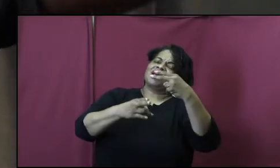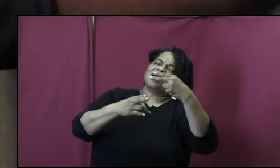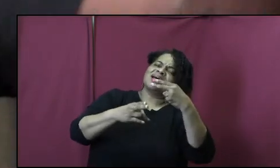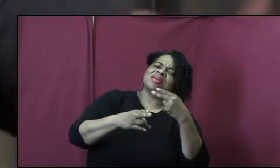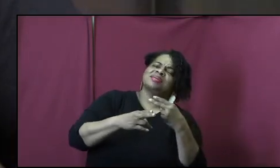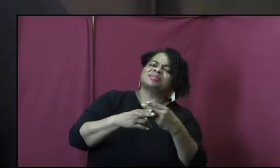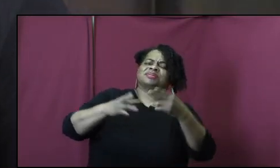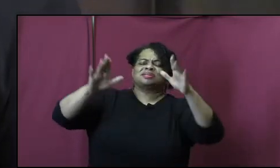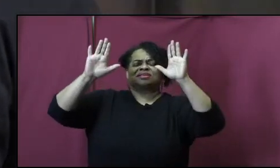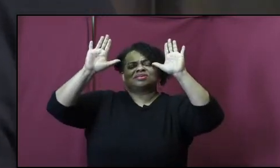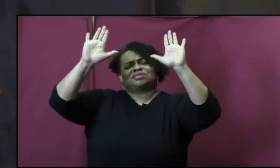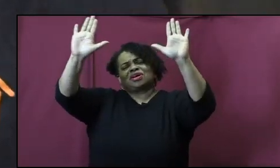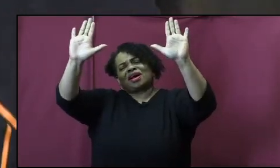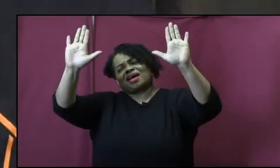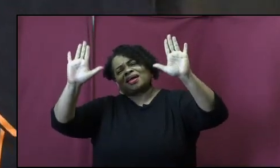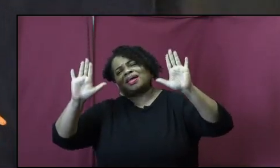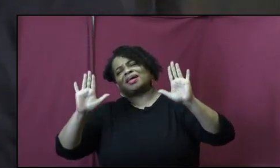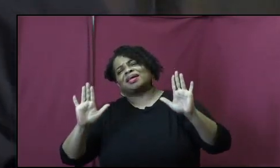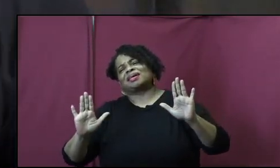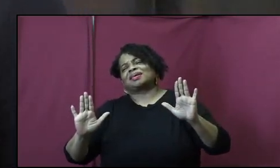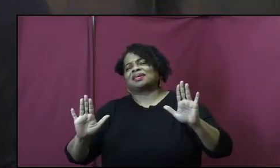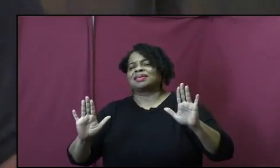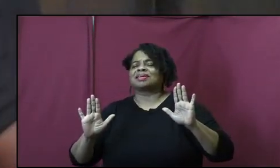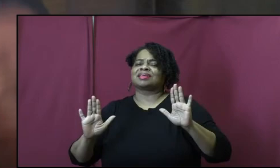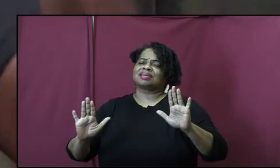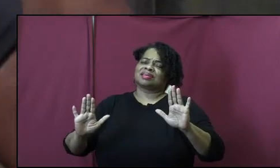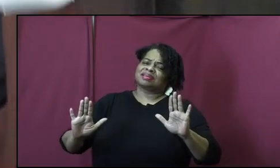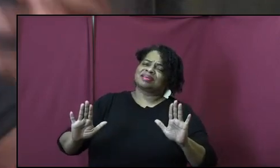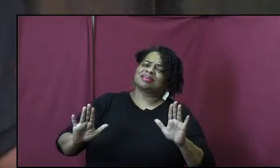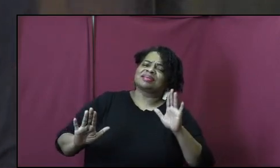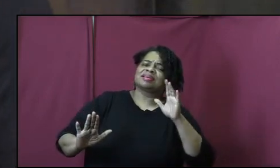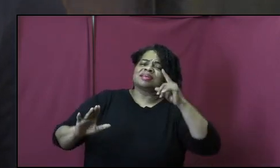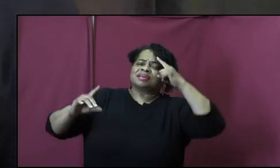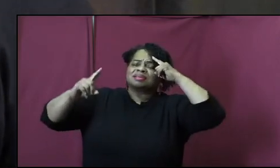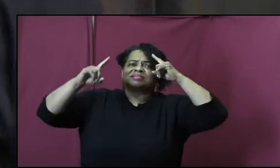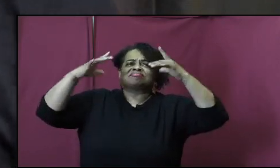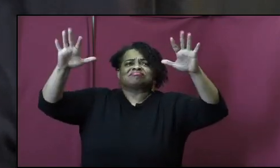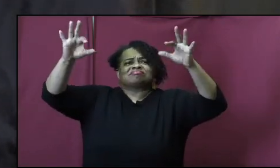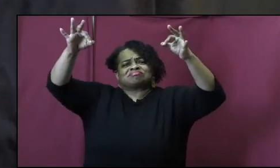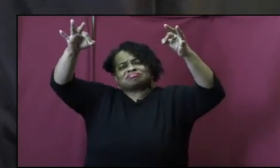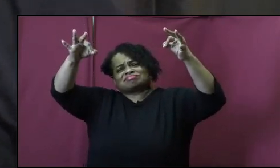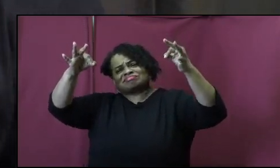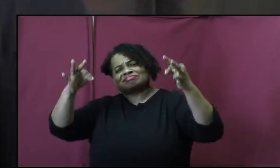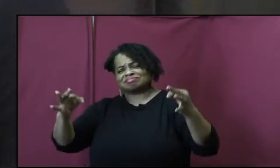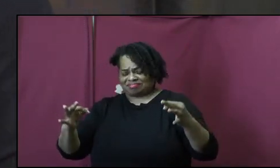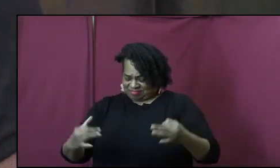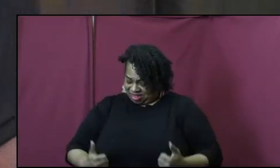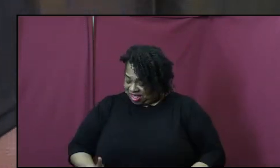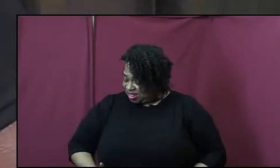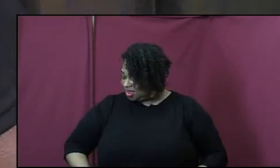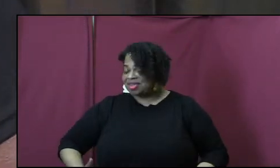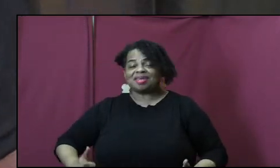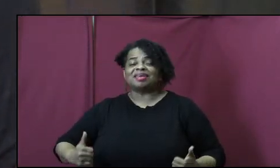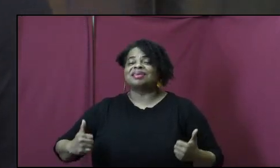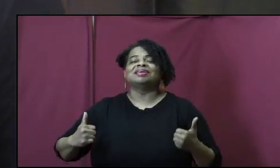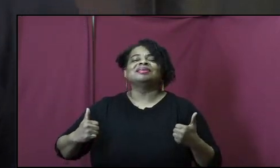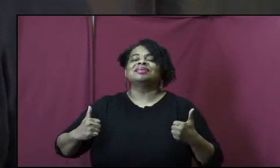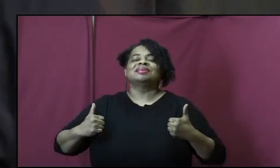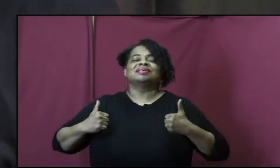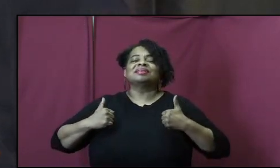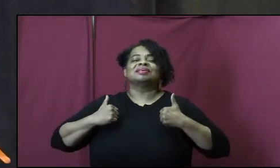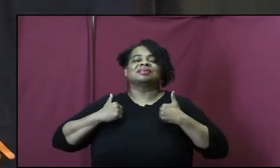come into my life with no change. Give me a